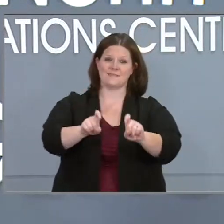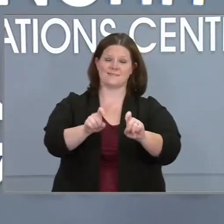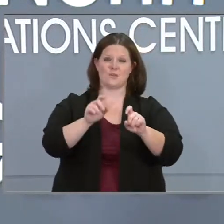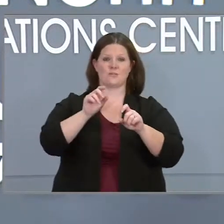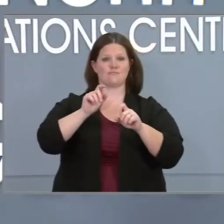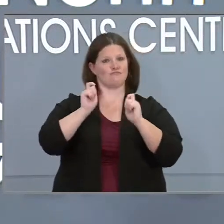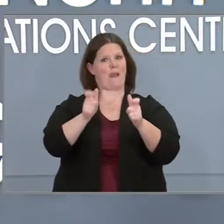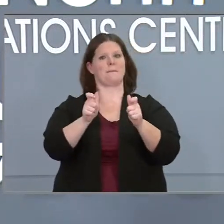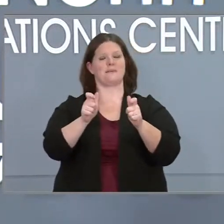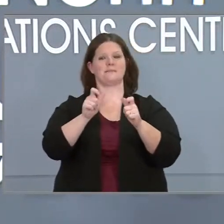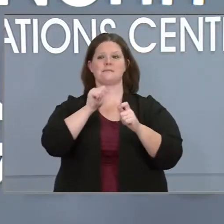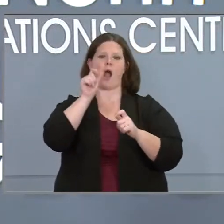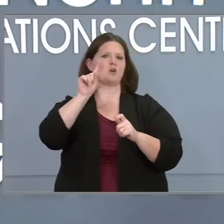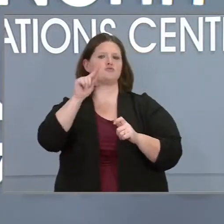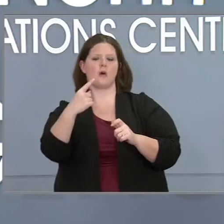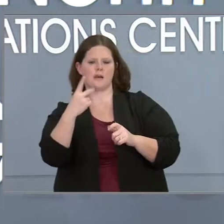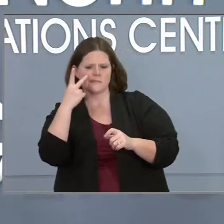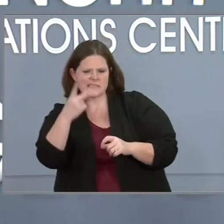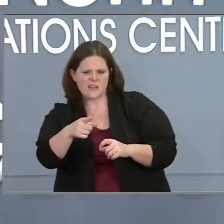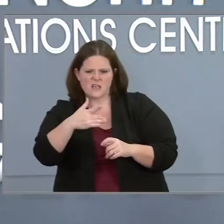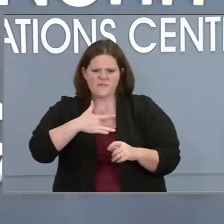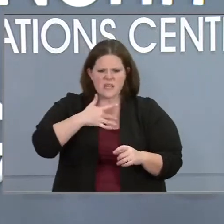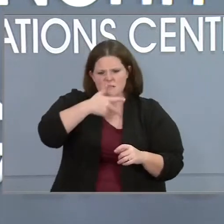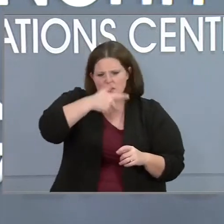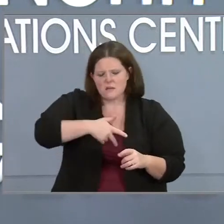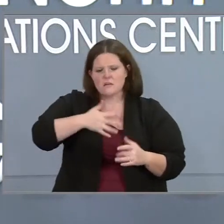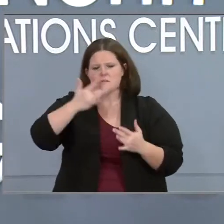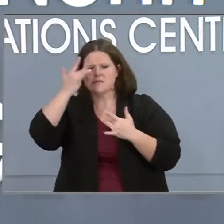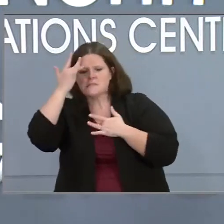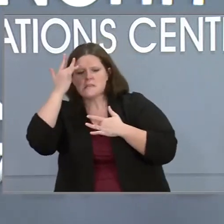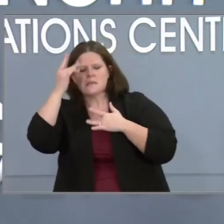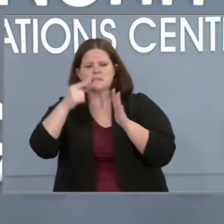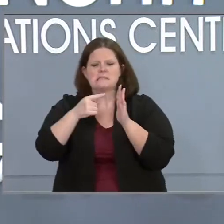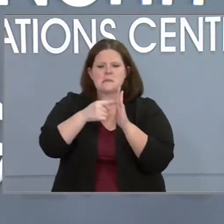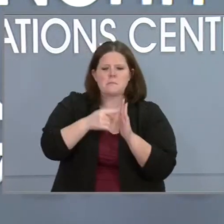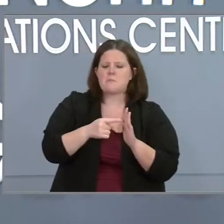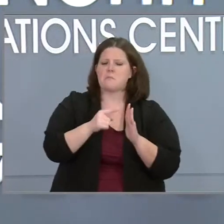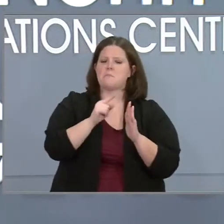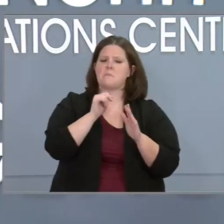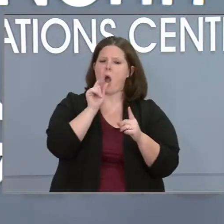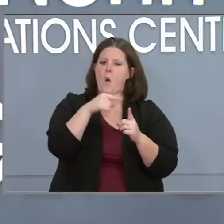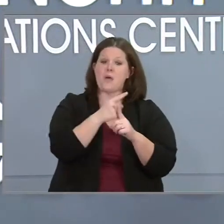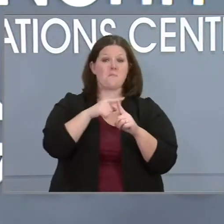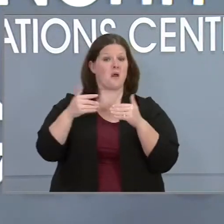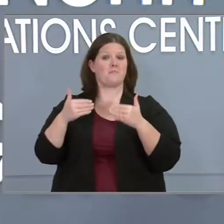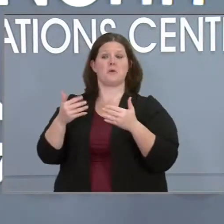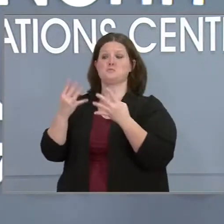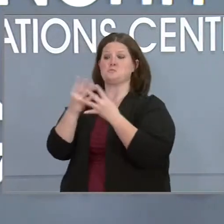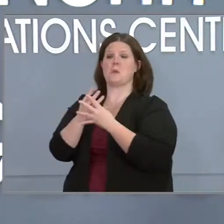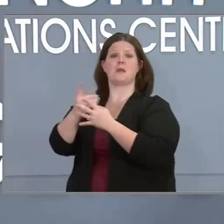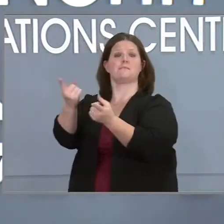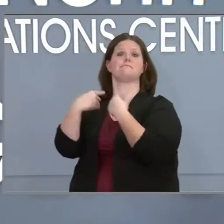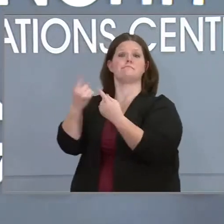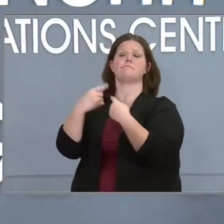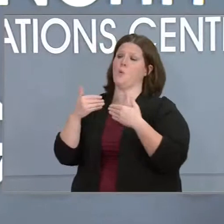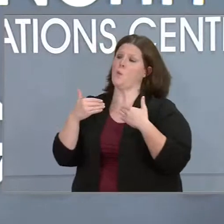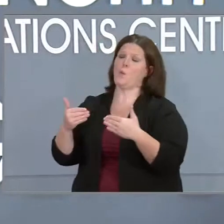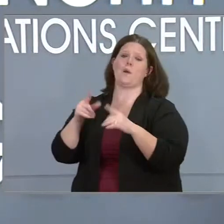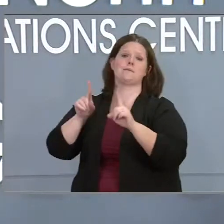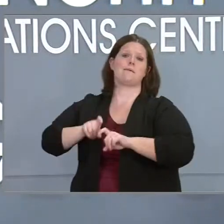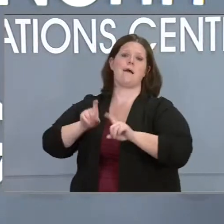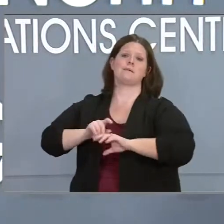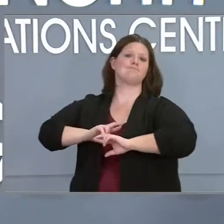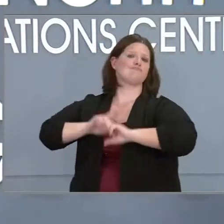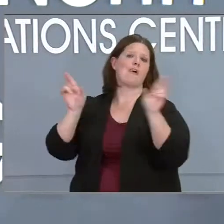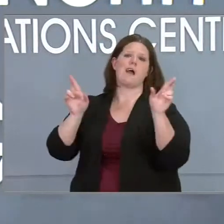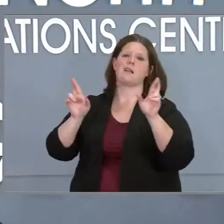not only just for symptomatic students and teachers, but also as a screening tool. I'll let Dr. Crowan